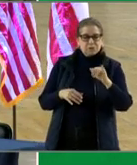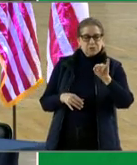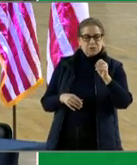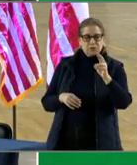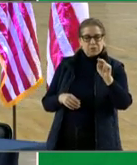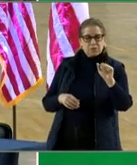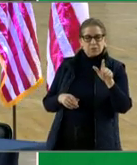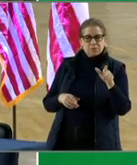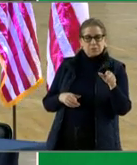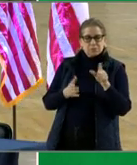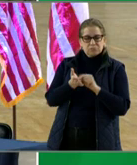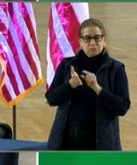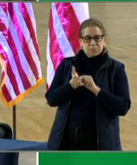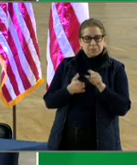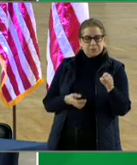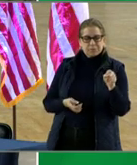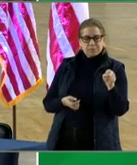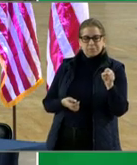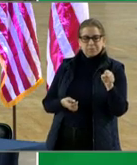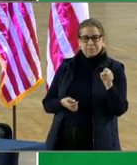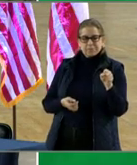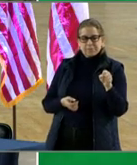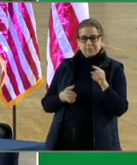when in fact the person was negative.